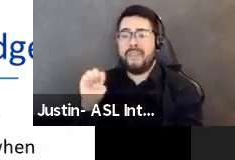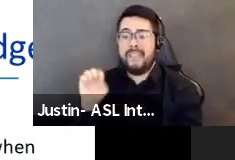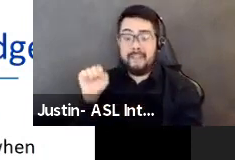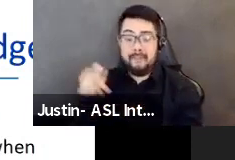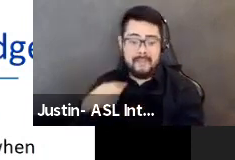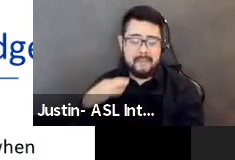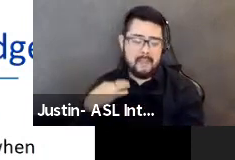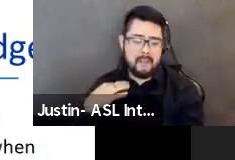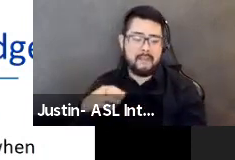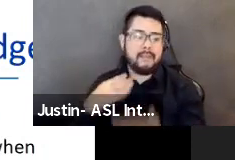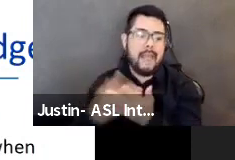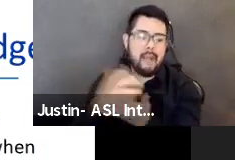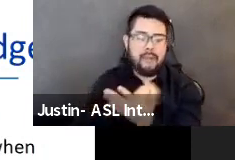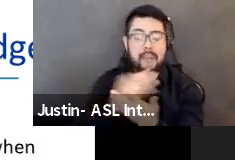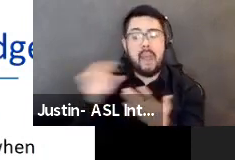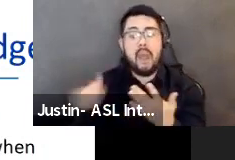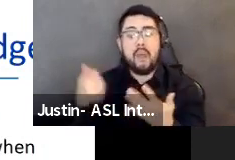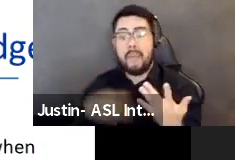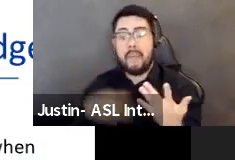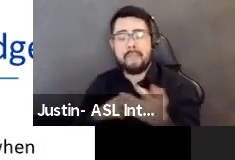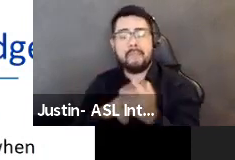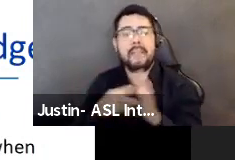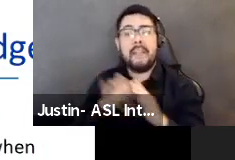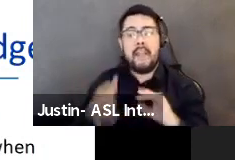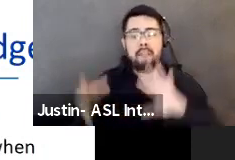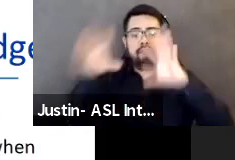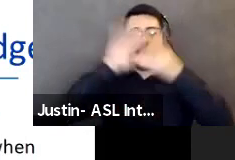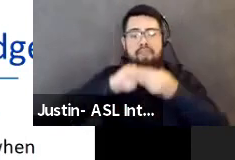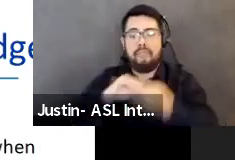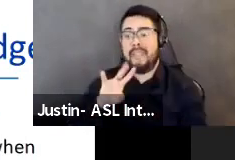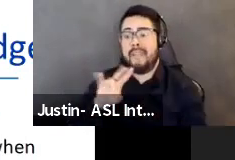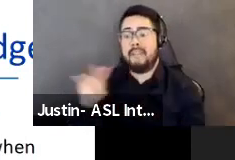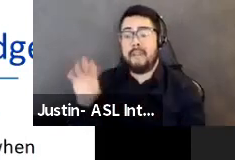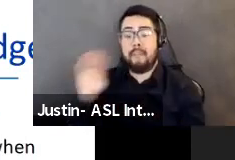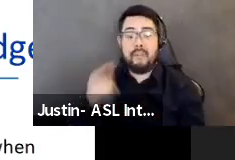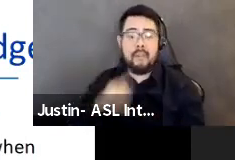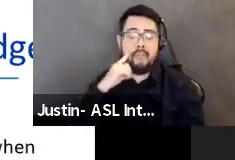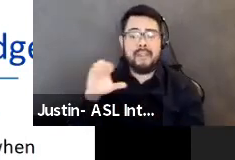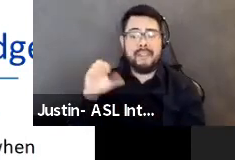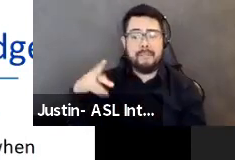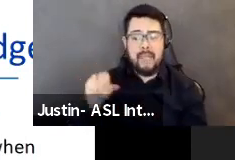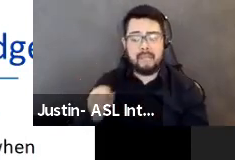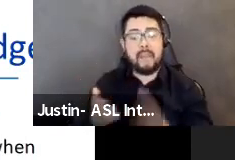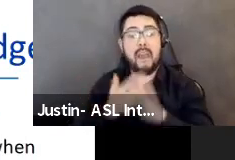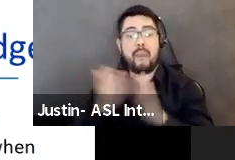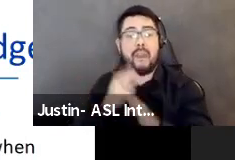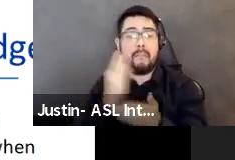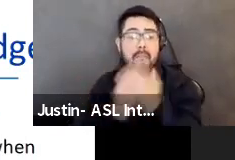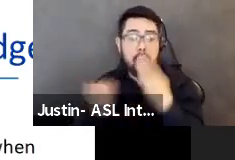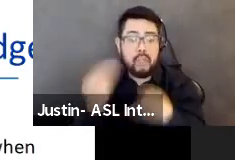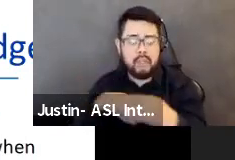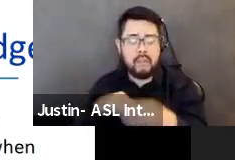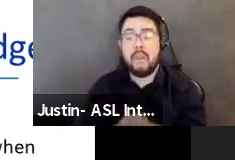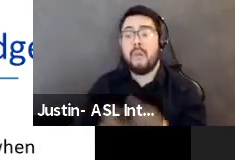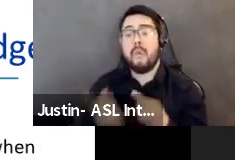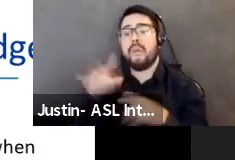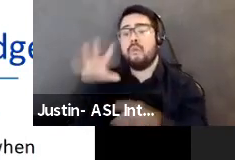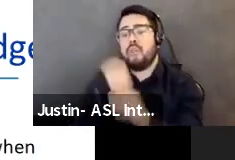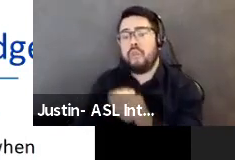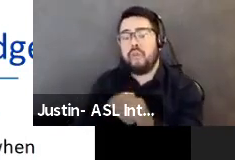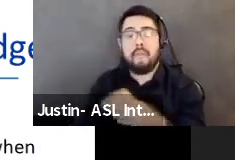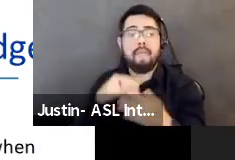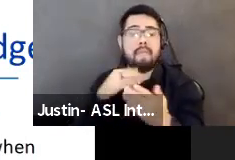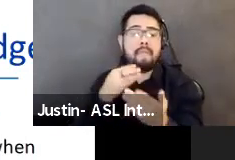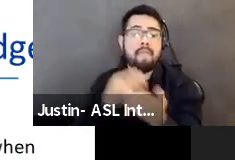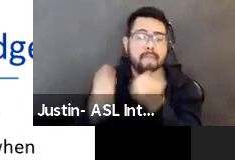other benefits that salaries and benefits comprise 77 of the cps operating budget when you include funding for charter